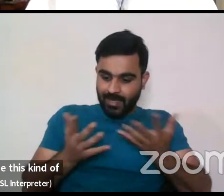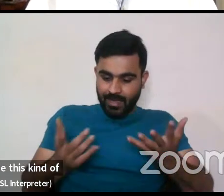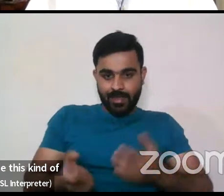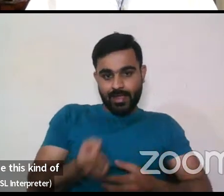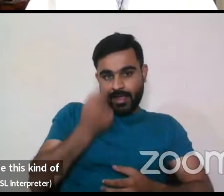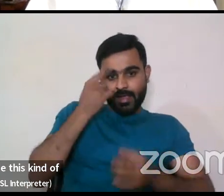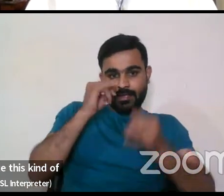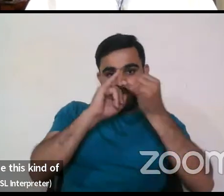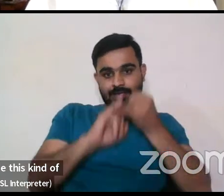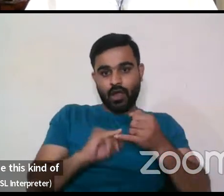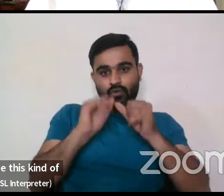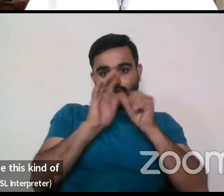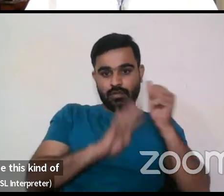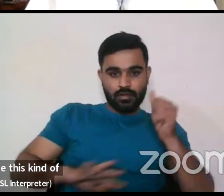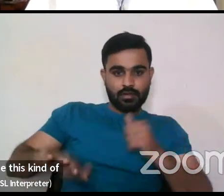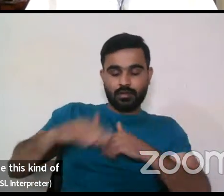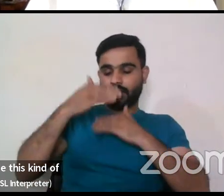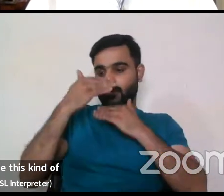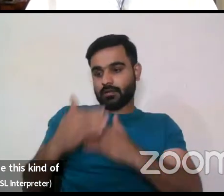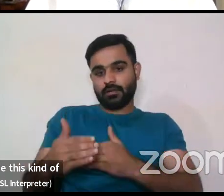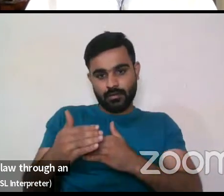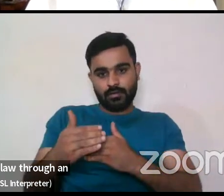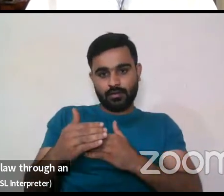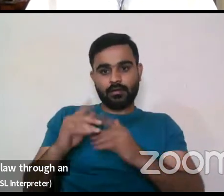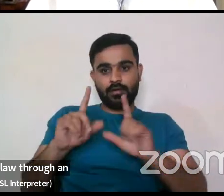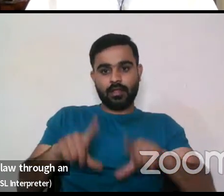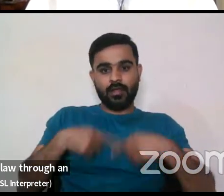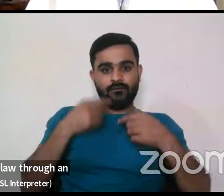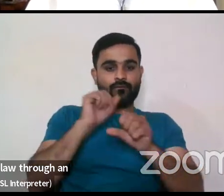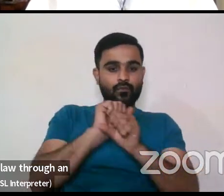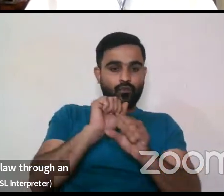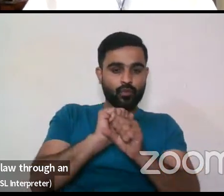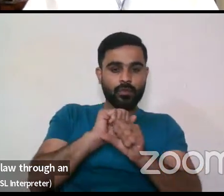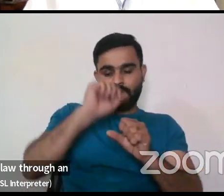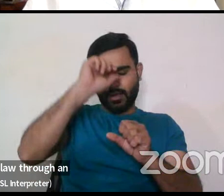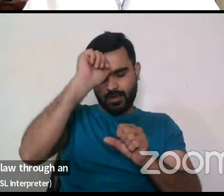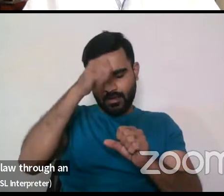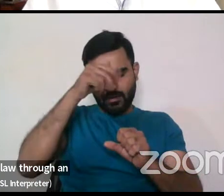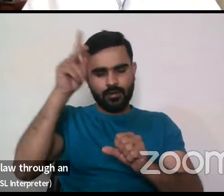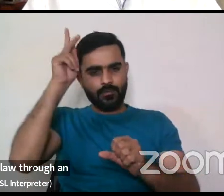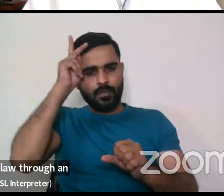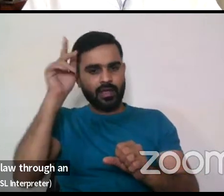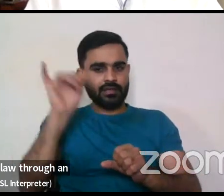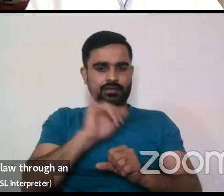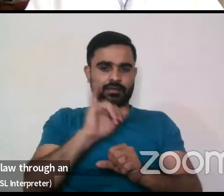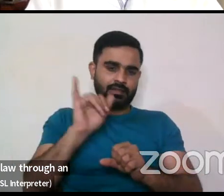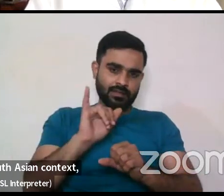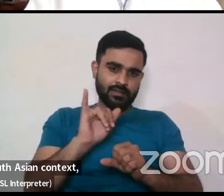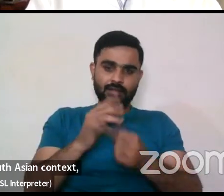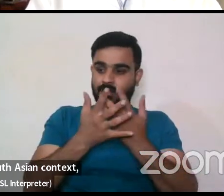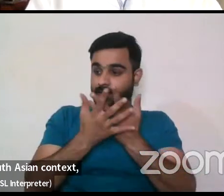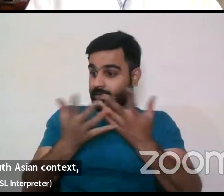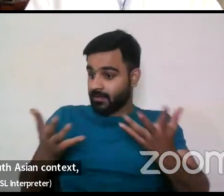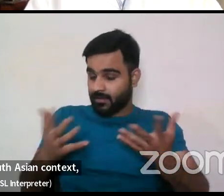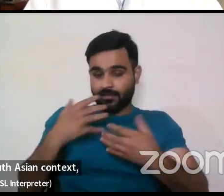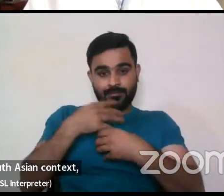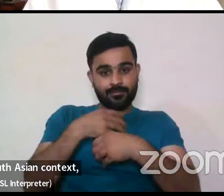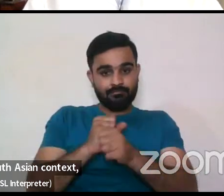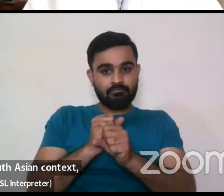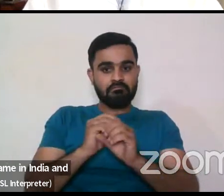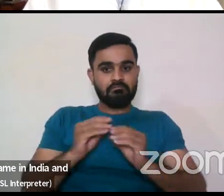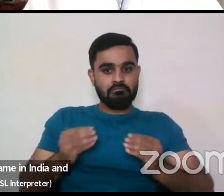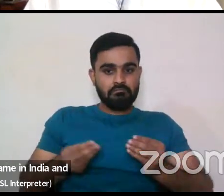in a South Asian context has a limited shelf life of about 4 months, same in India and Pakistan. And they said once the ordinance comes in, it will create its